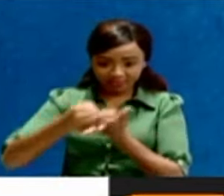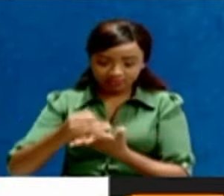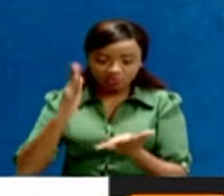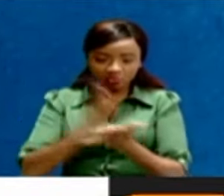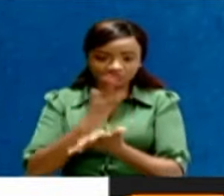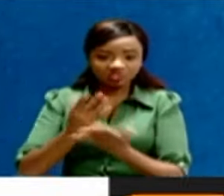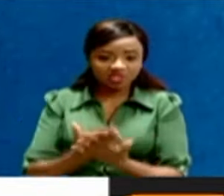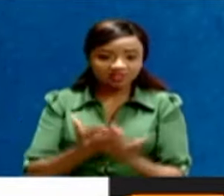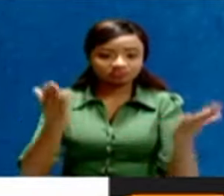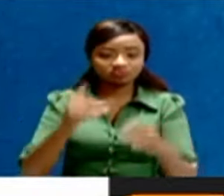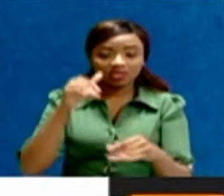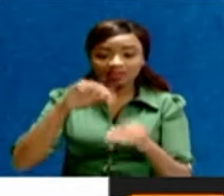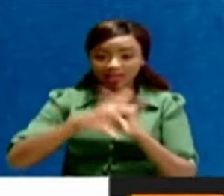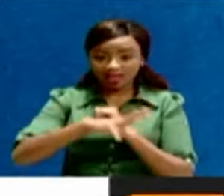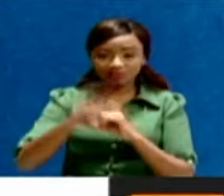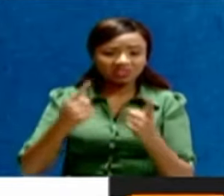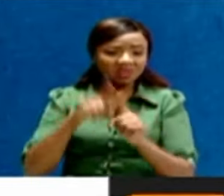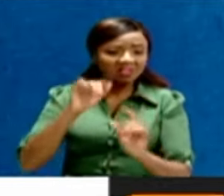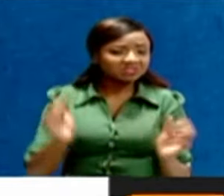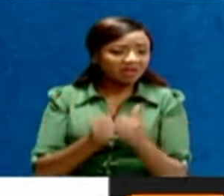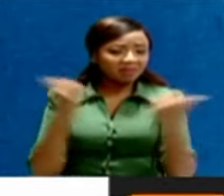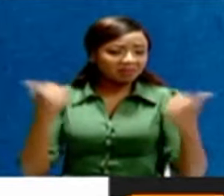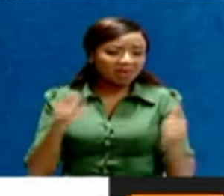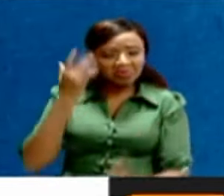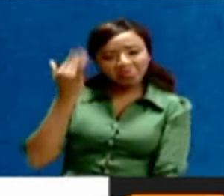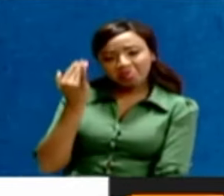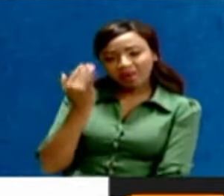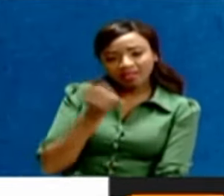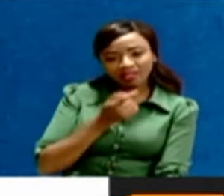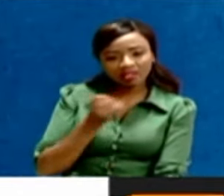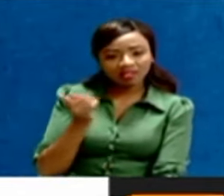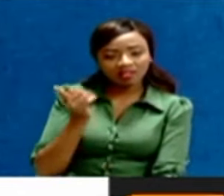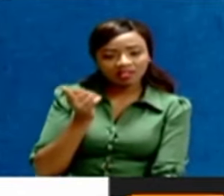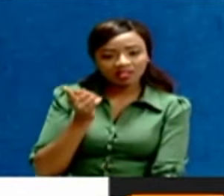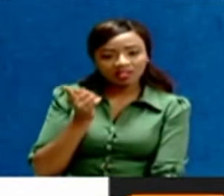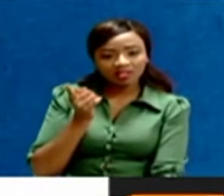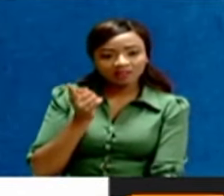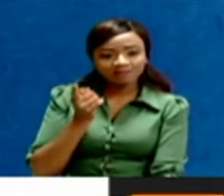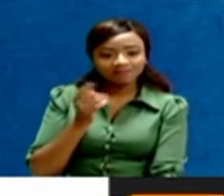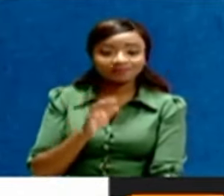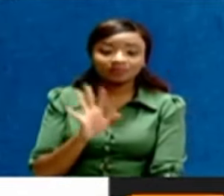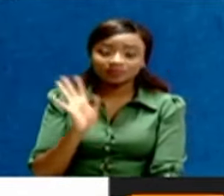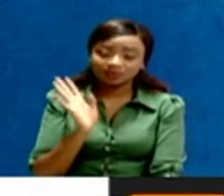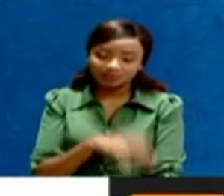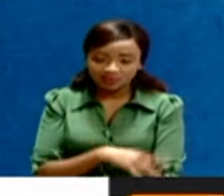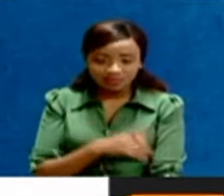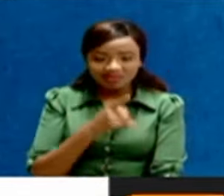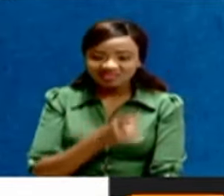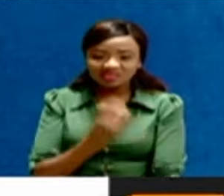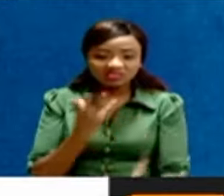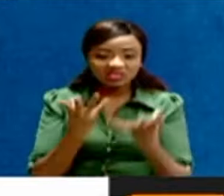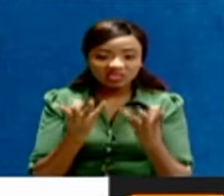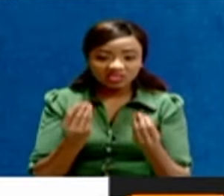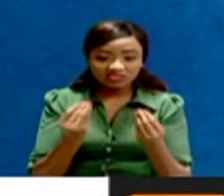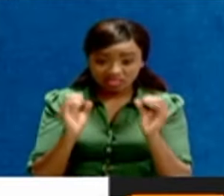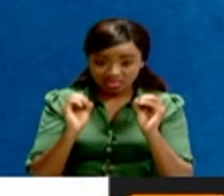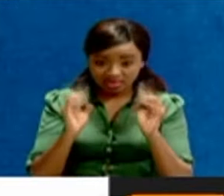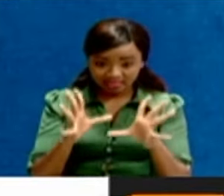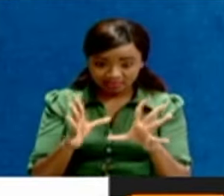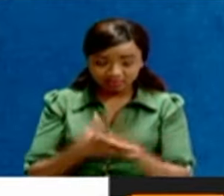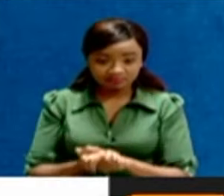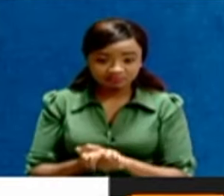the counties. That still not happening. Why do you think, Senator, it got to this? Wahiga, this is not a very easy matter to be